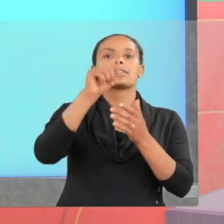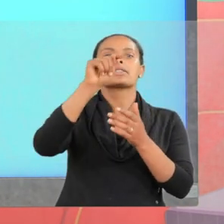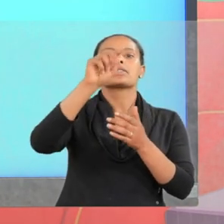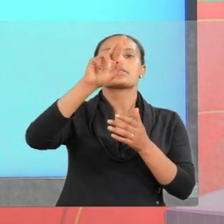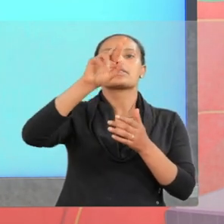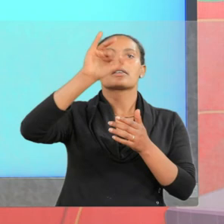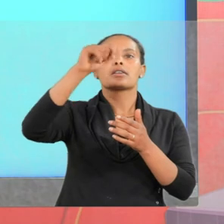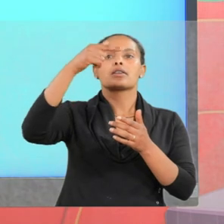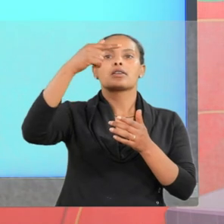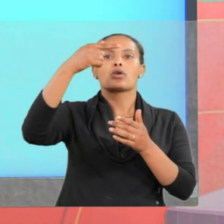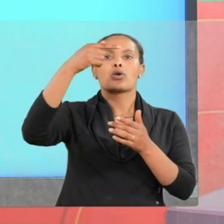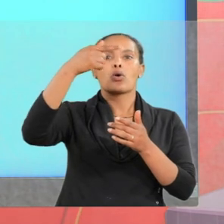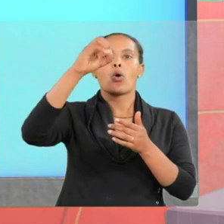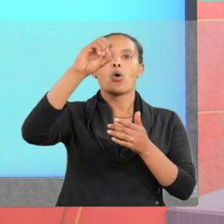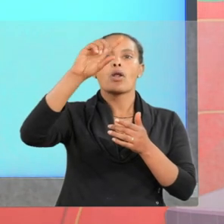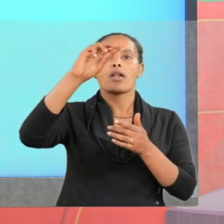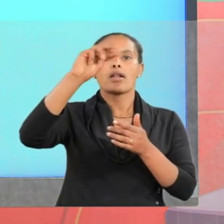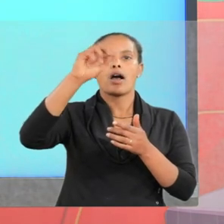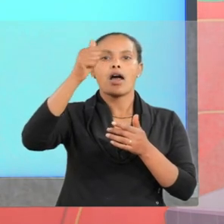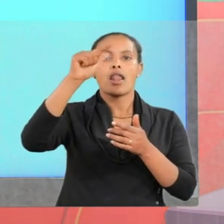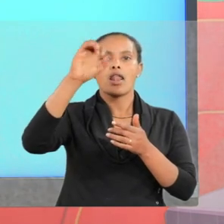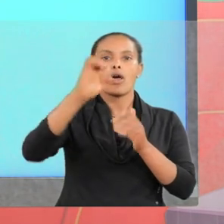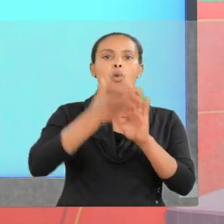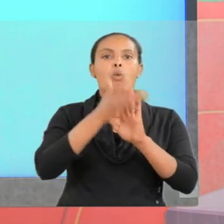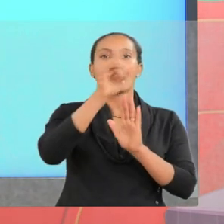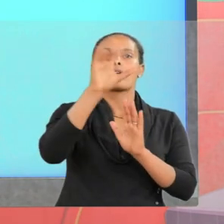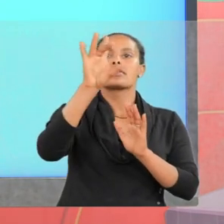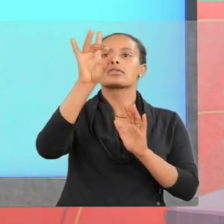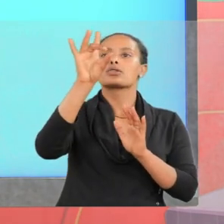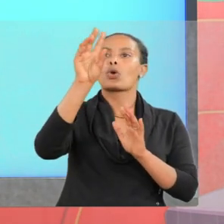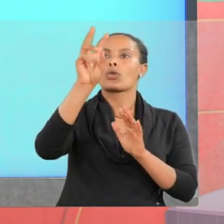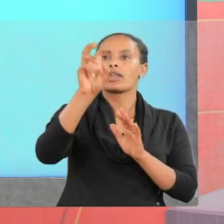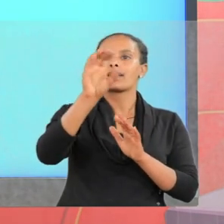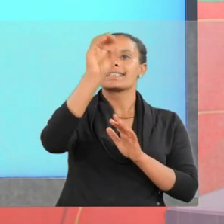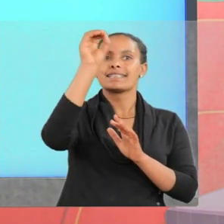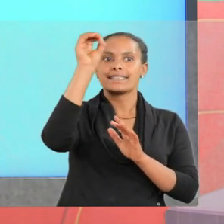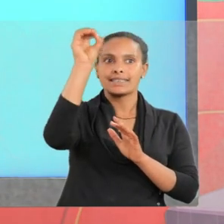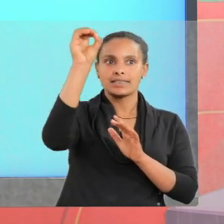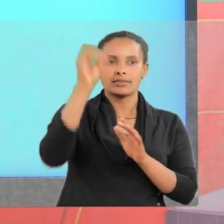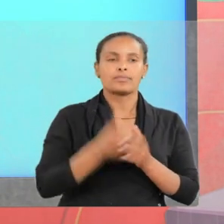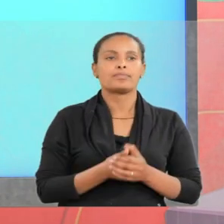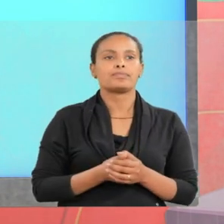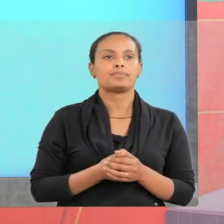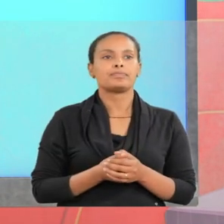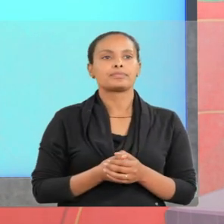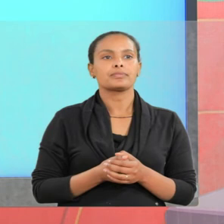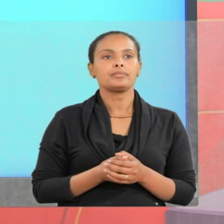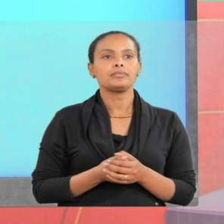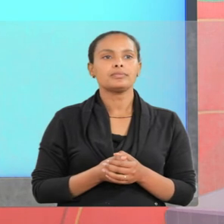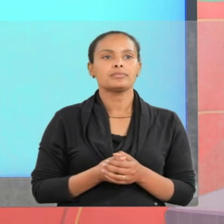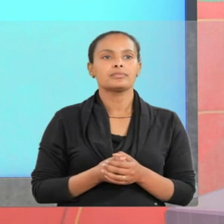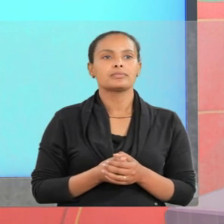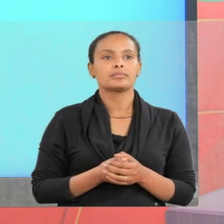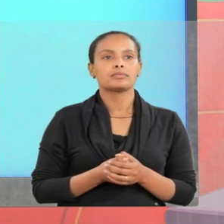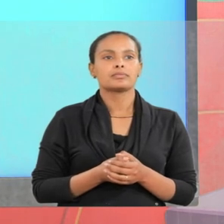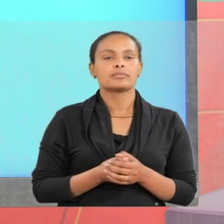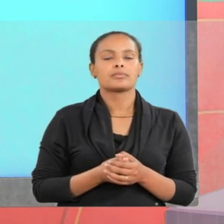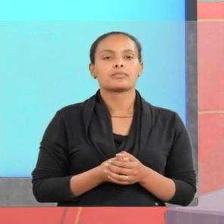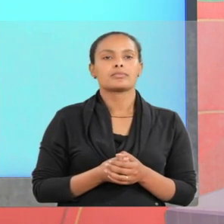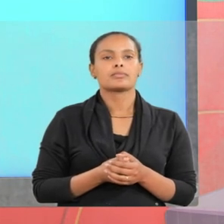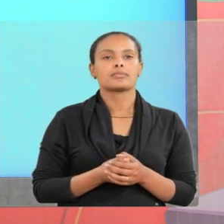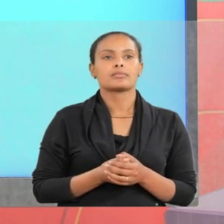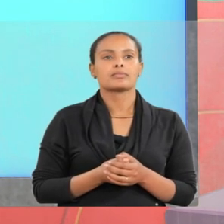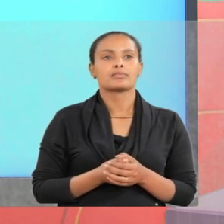trigonal planar with bond angle 120 degree. Trigonal planar.